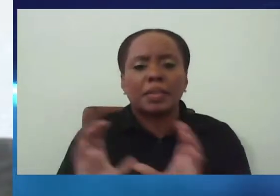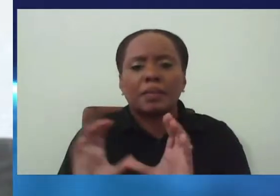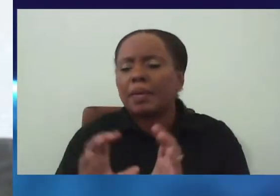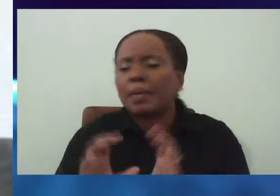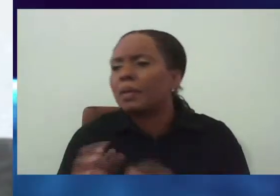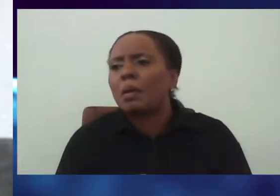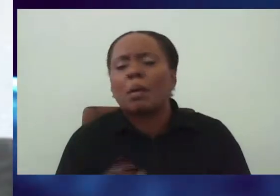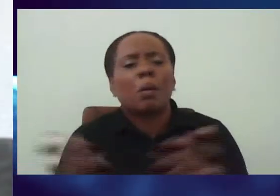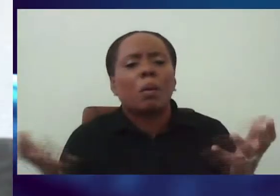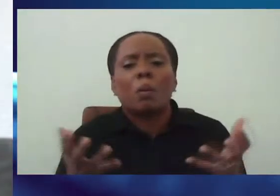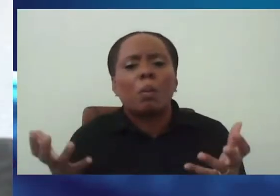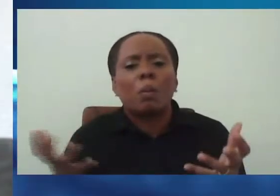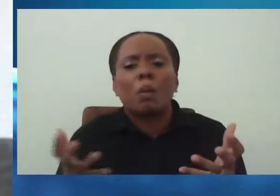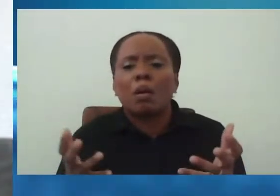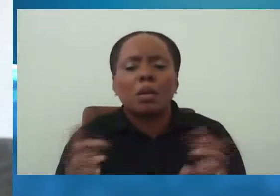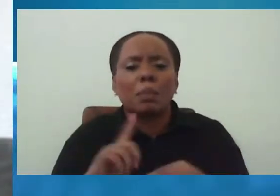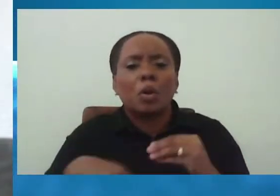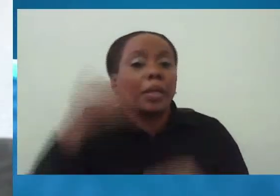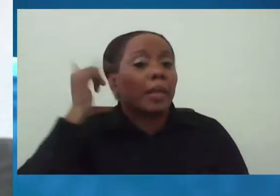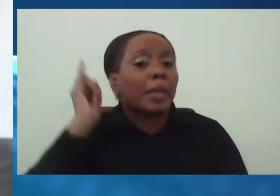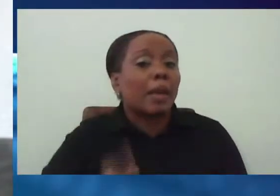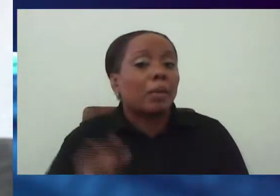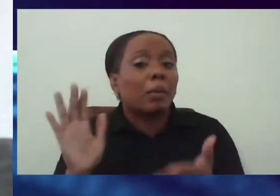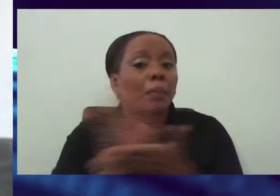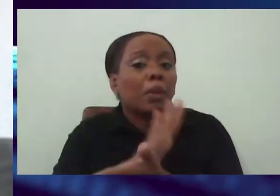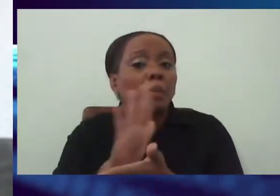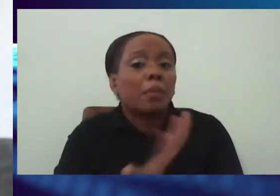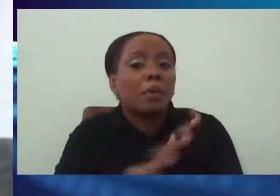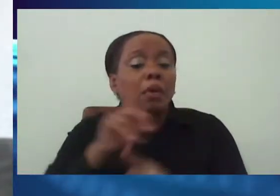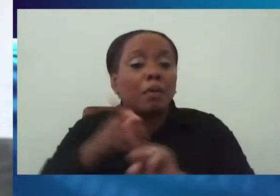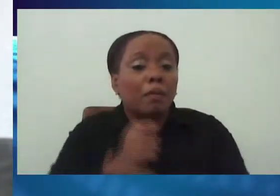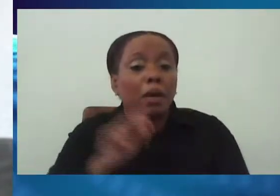people get from National Insurance?